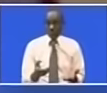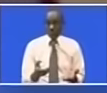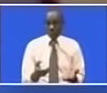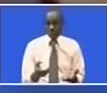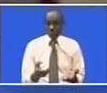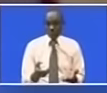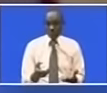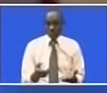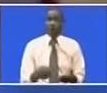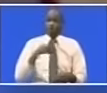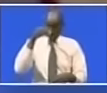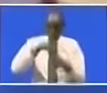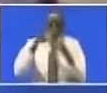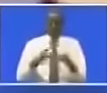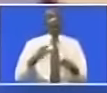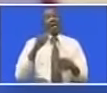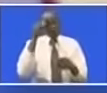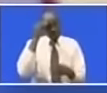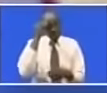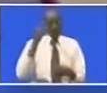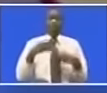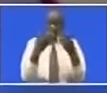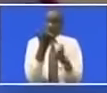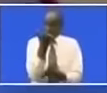although voter education was provided,